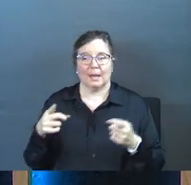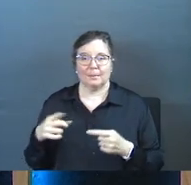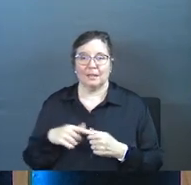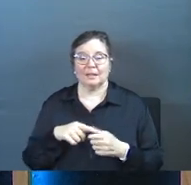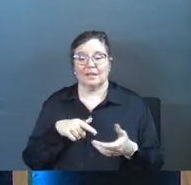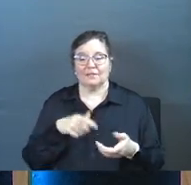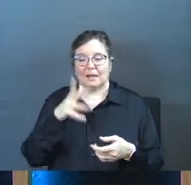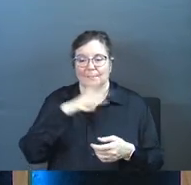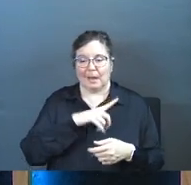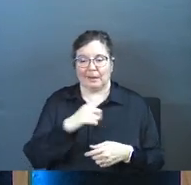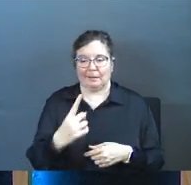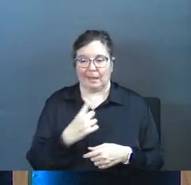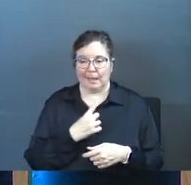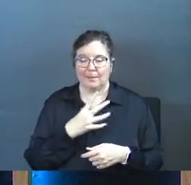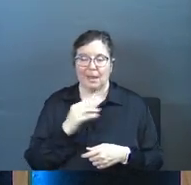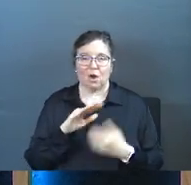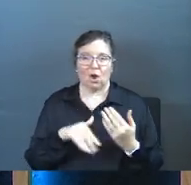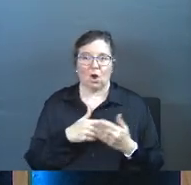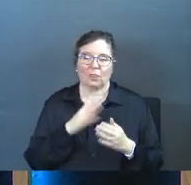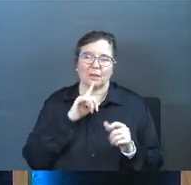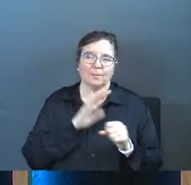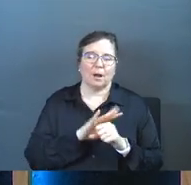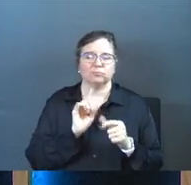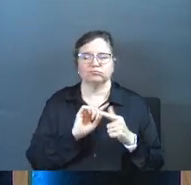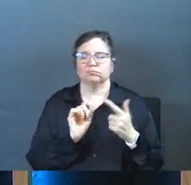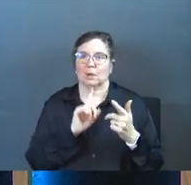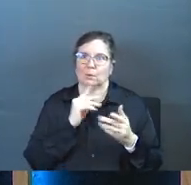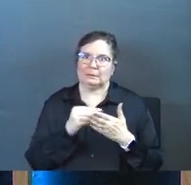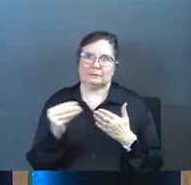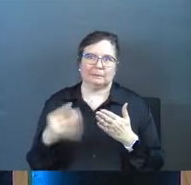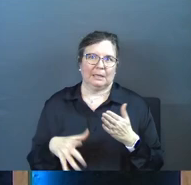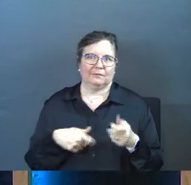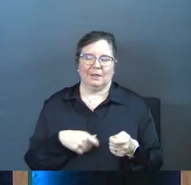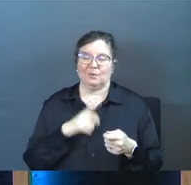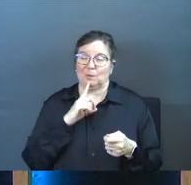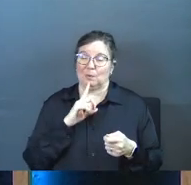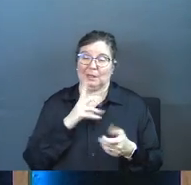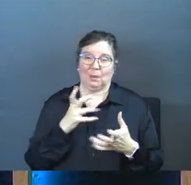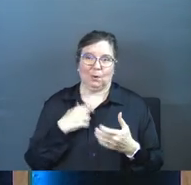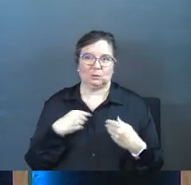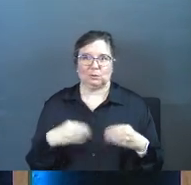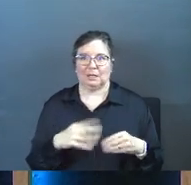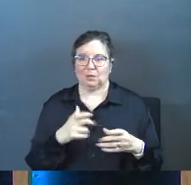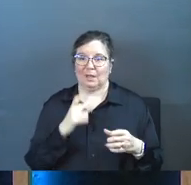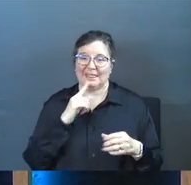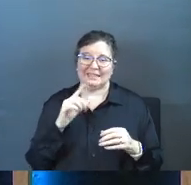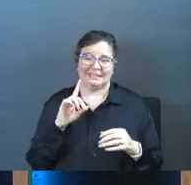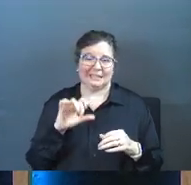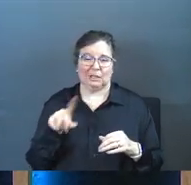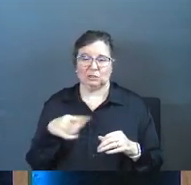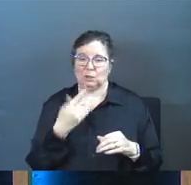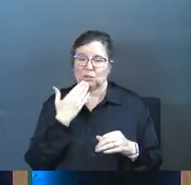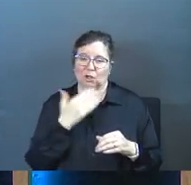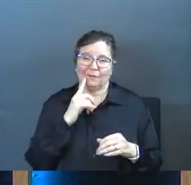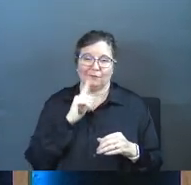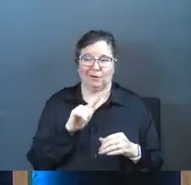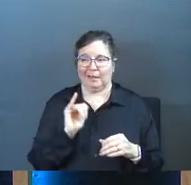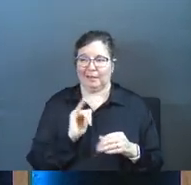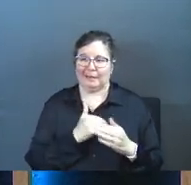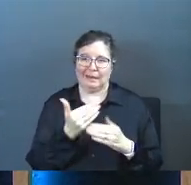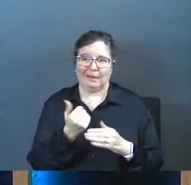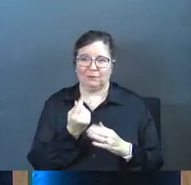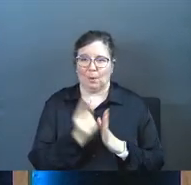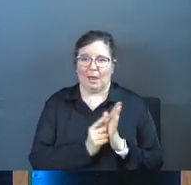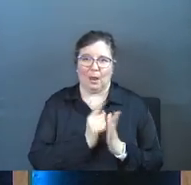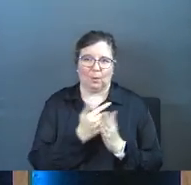happened is this vacuum guy came and all the promises, super expensive vacuum, right? Like really wants to sell you. And this deal is only so good for like the